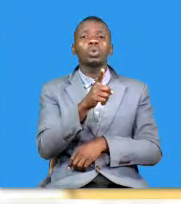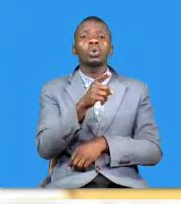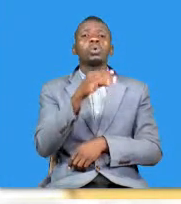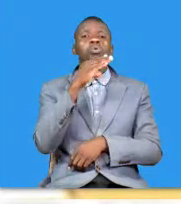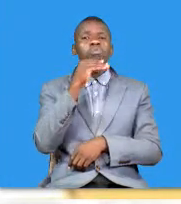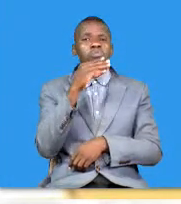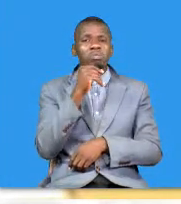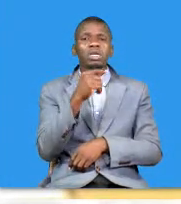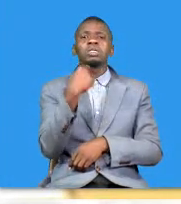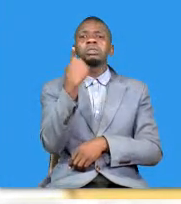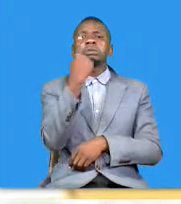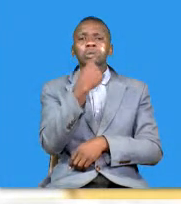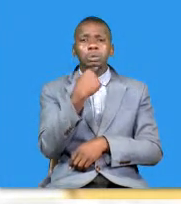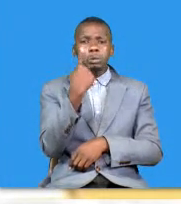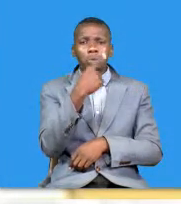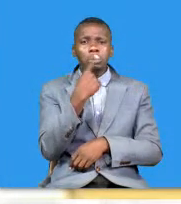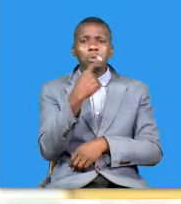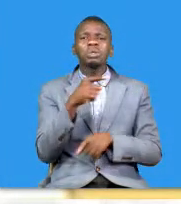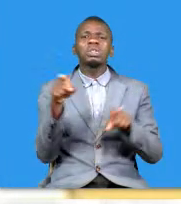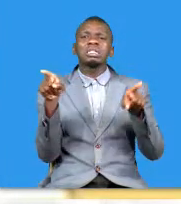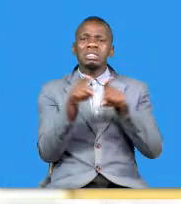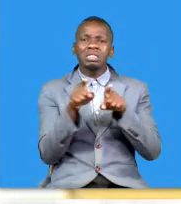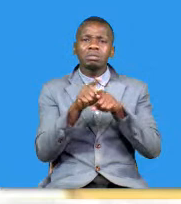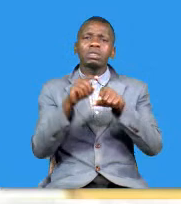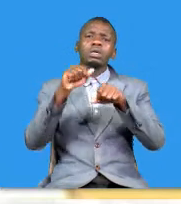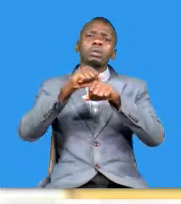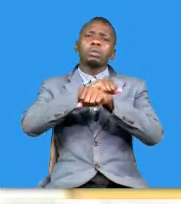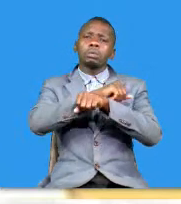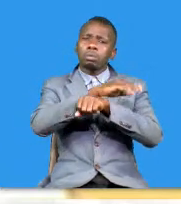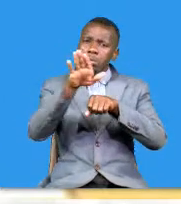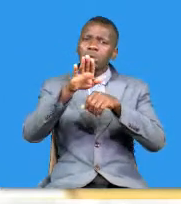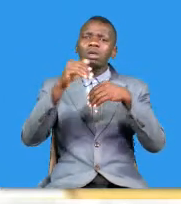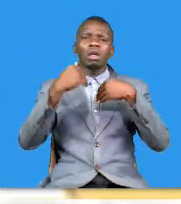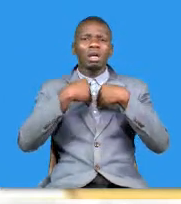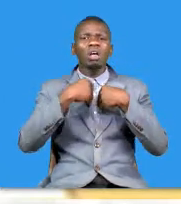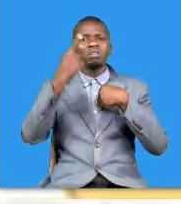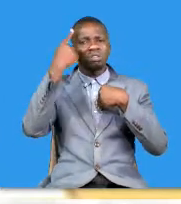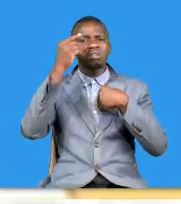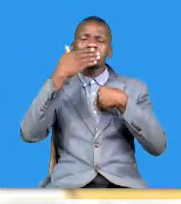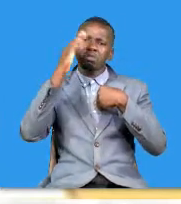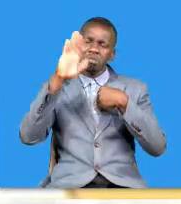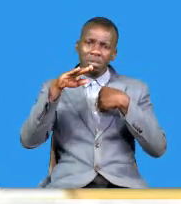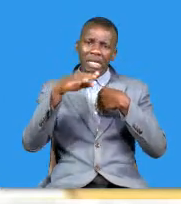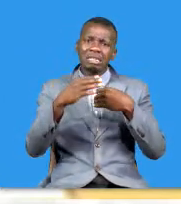who have been adversely affected by the vice. It is about the